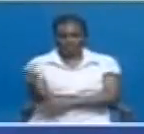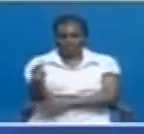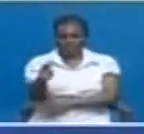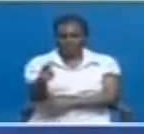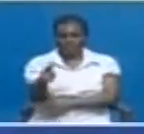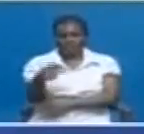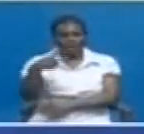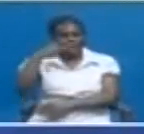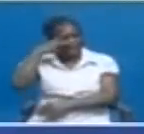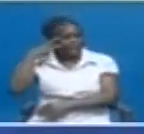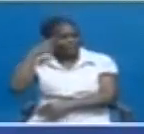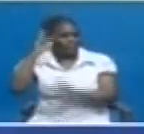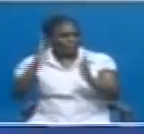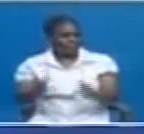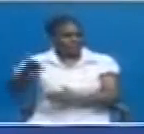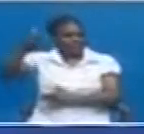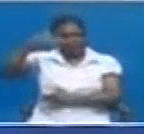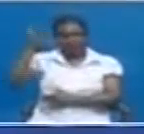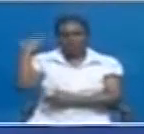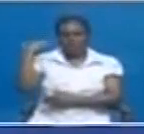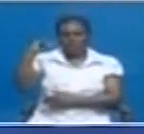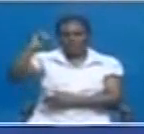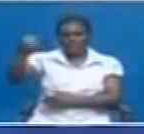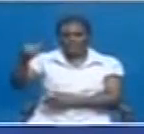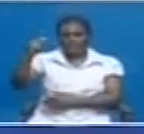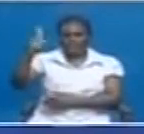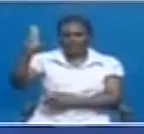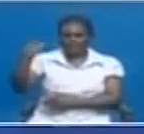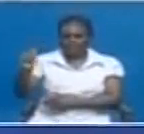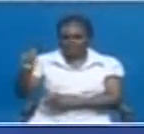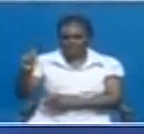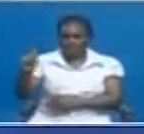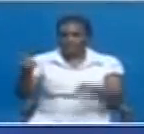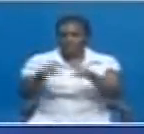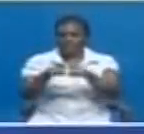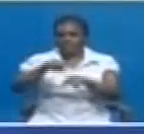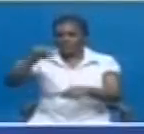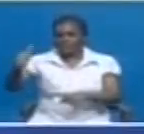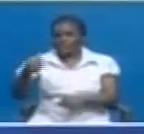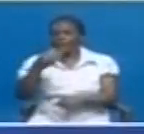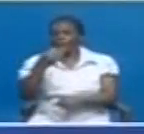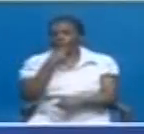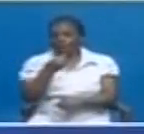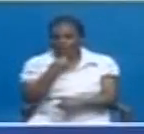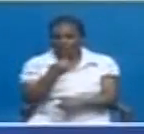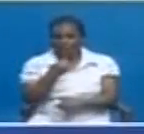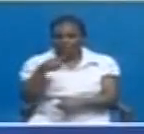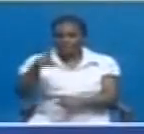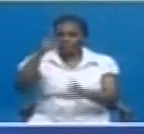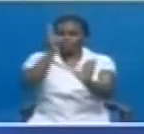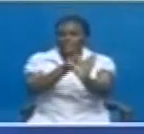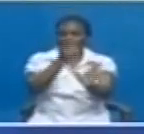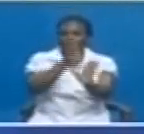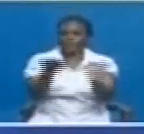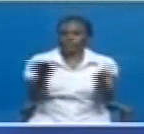in Al-Shabaab. He is a former graduate of JQAT. We also have Lukman Osman Issa, the one who did participate